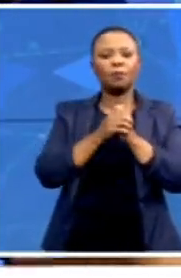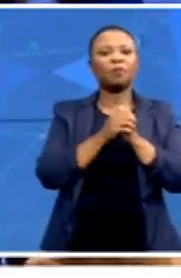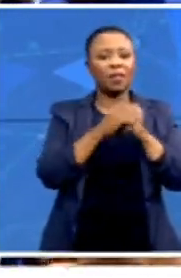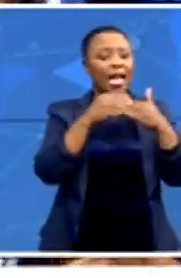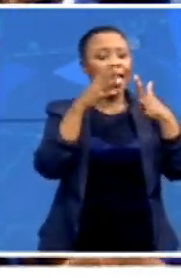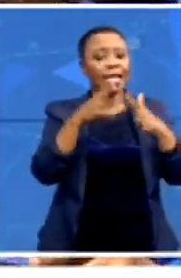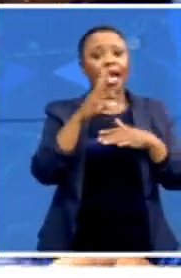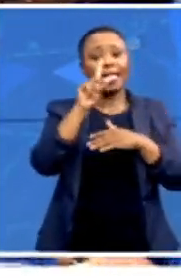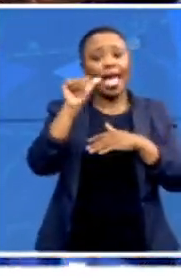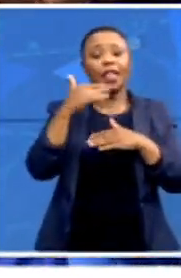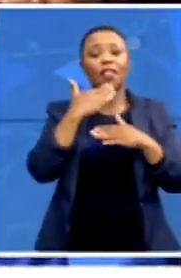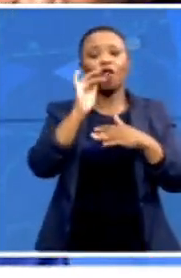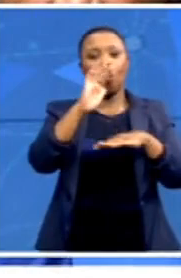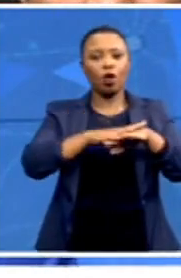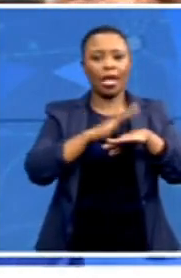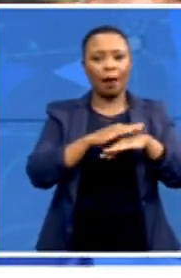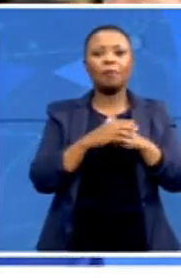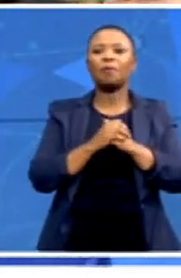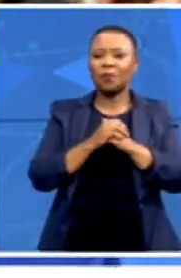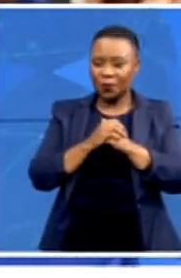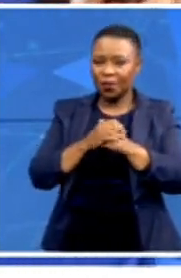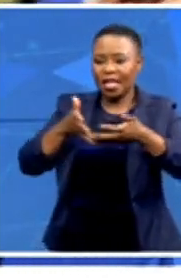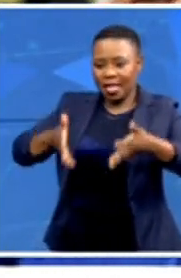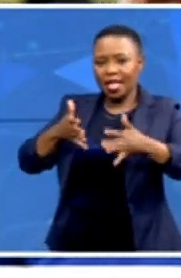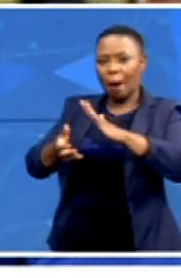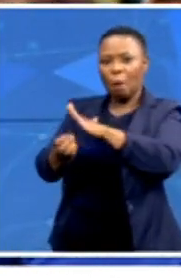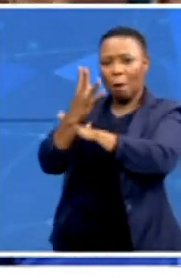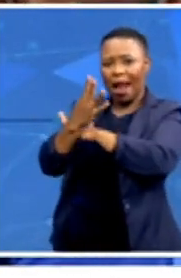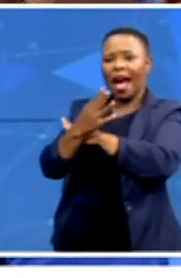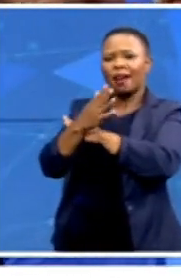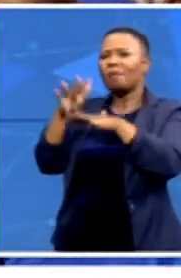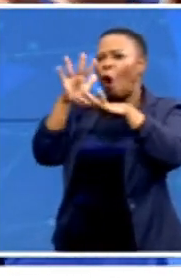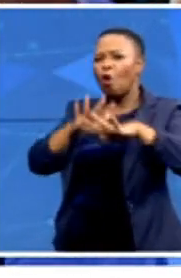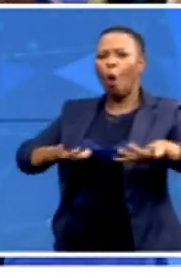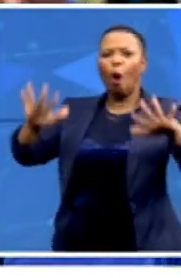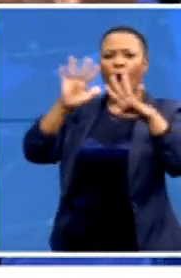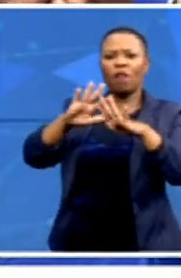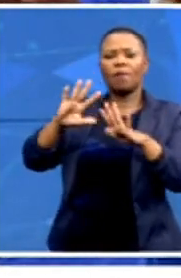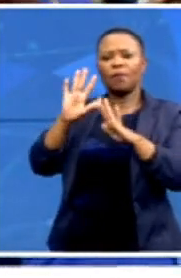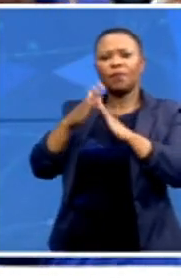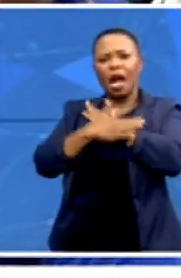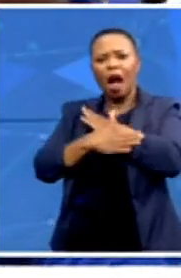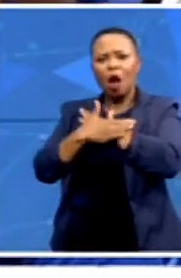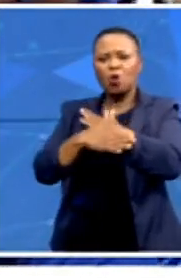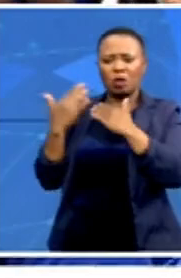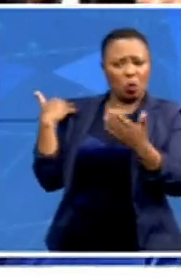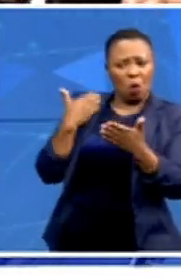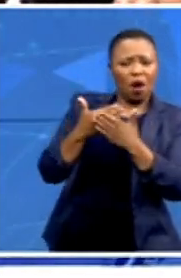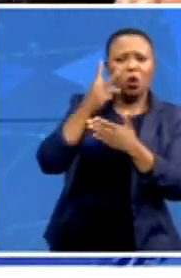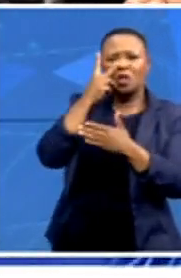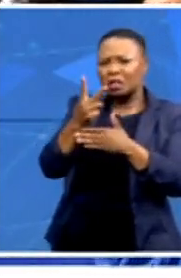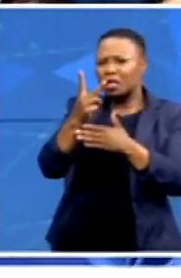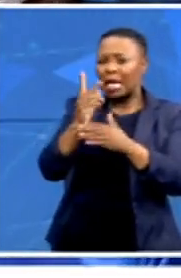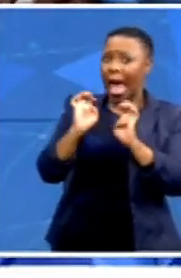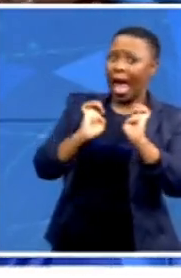much. Great to have you. In Mpumalanga, you've been all over the country. So far, what have you seen that needs, you know, urgent attention from the DA? Well, seven provinces